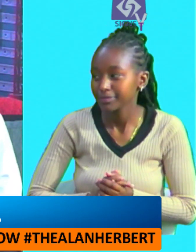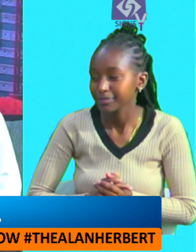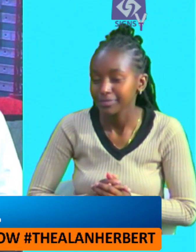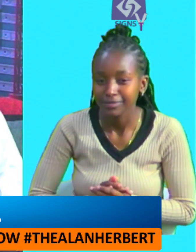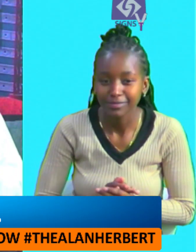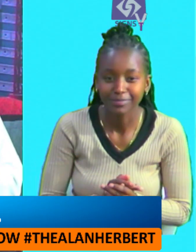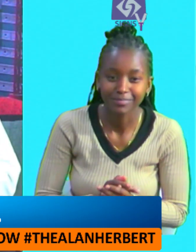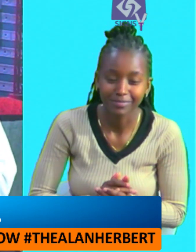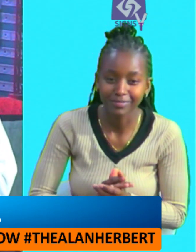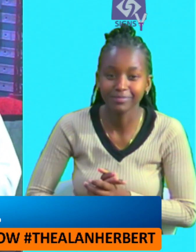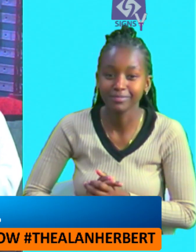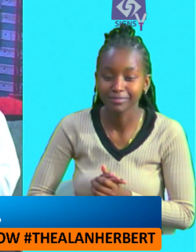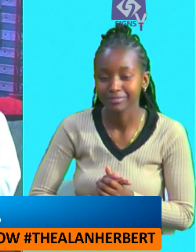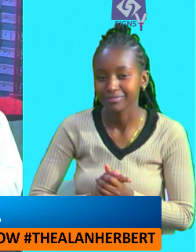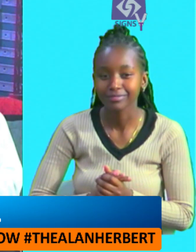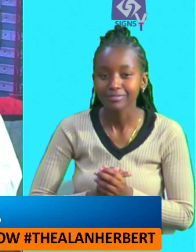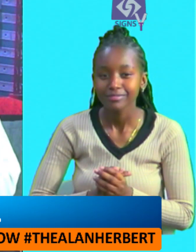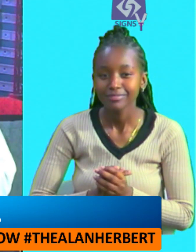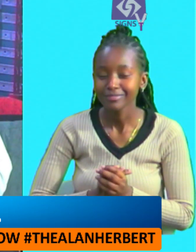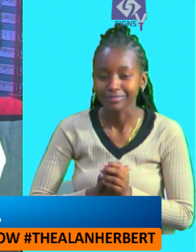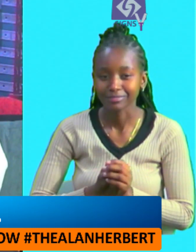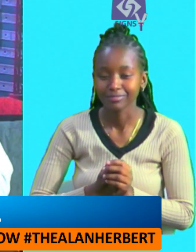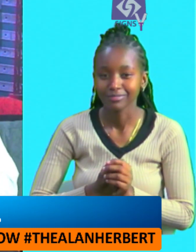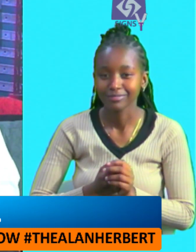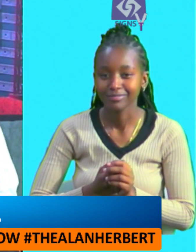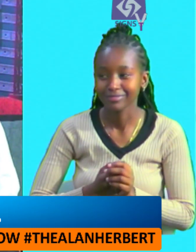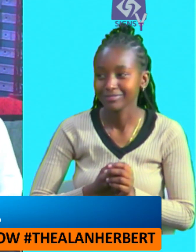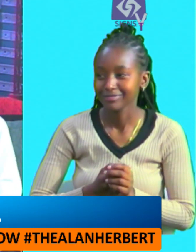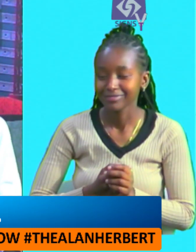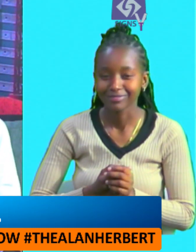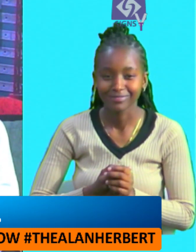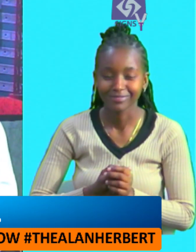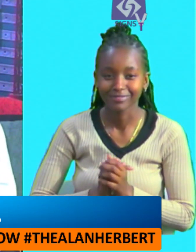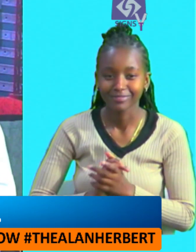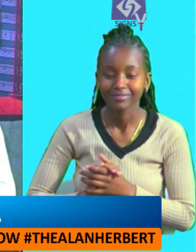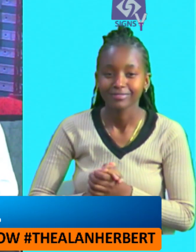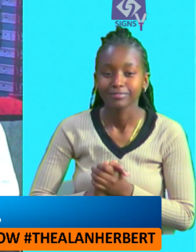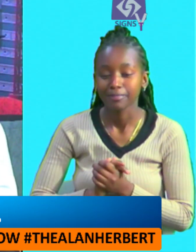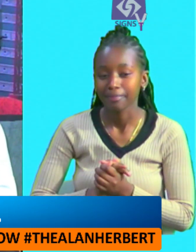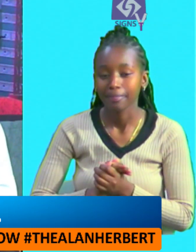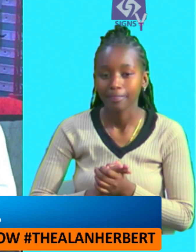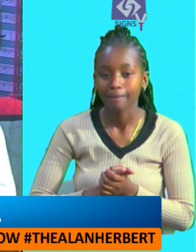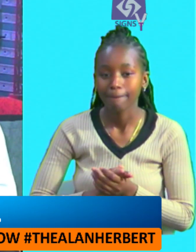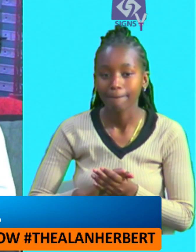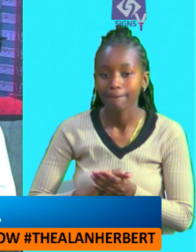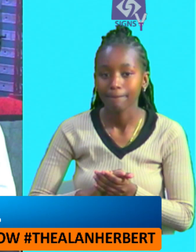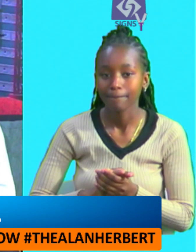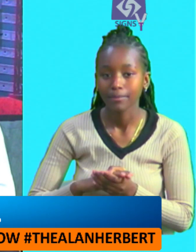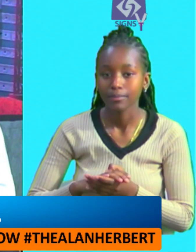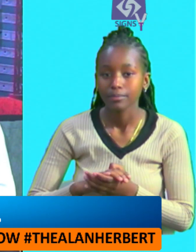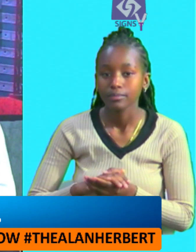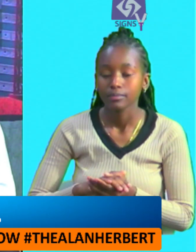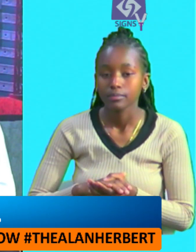I have my hands in so many jars. Yeah. So there is this social event that not really social. I am looking at it